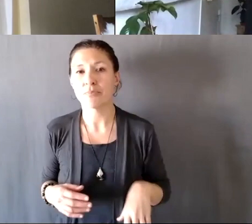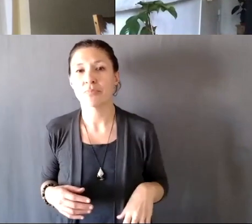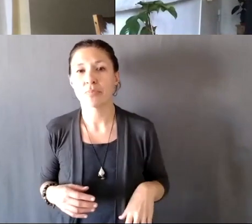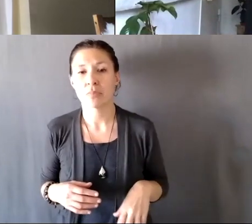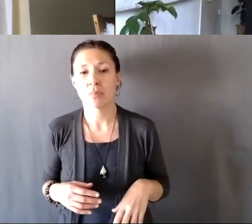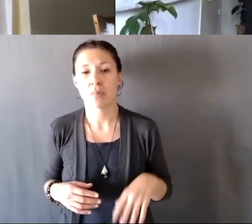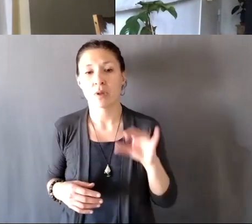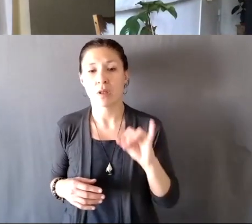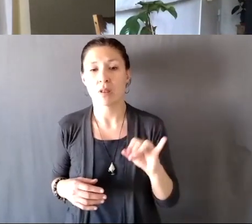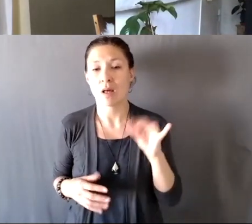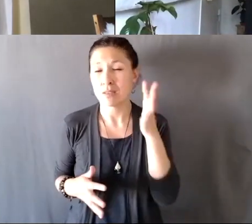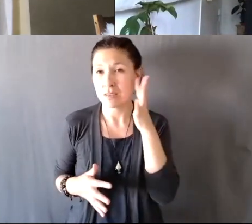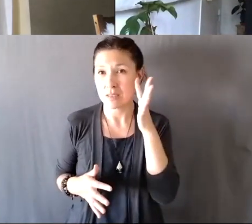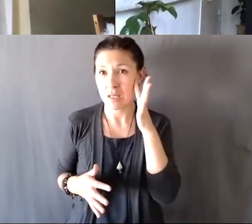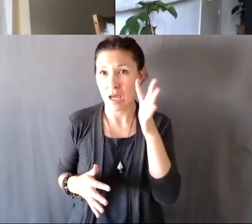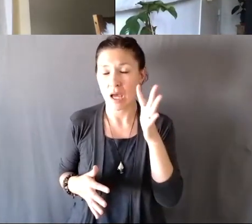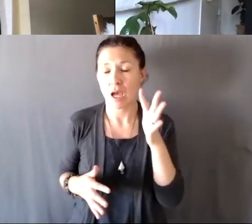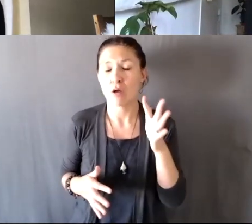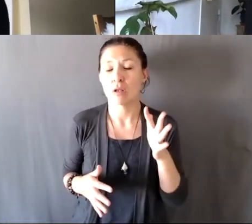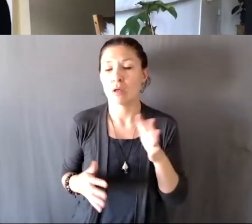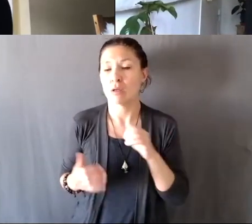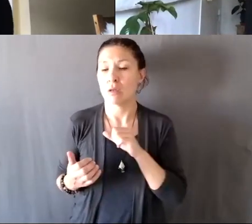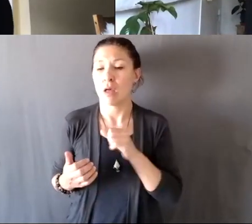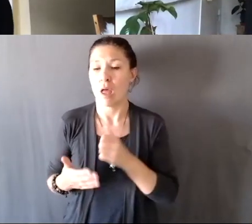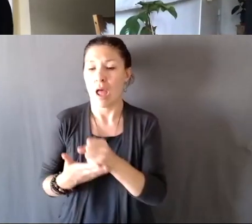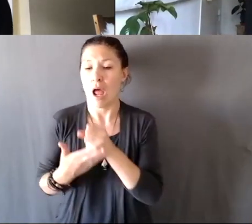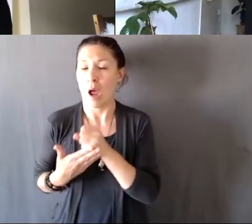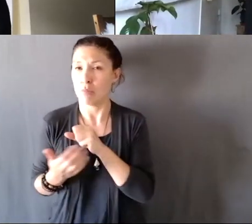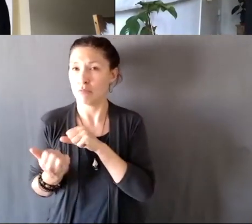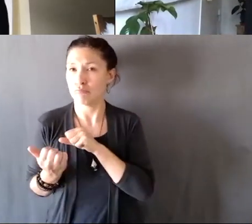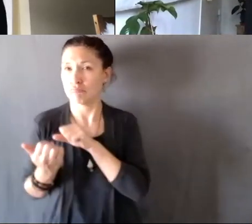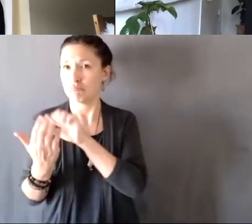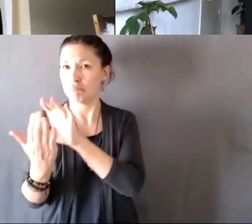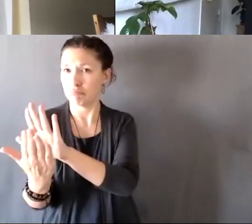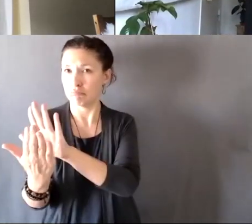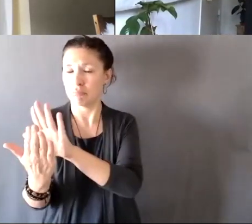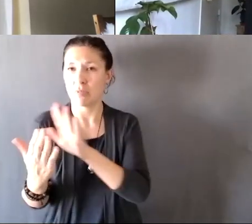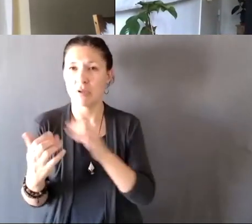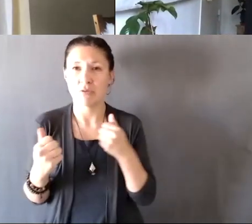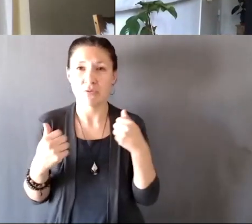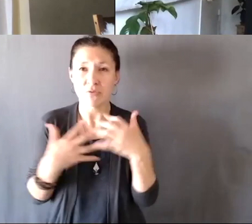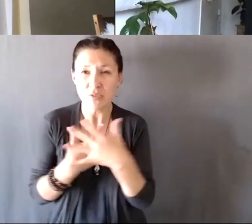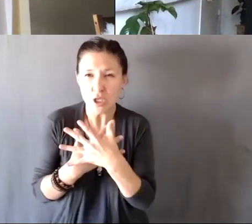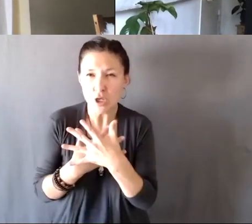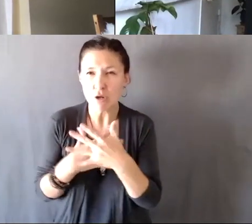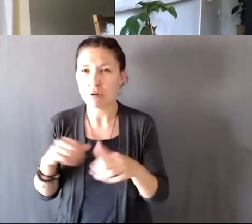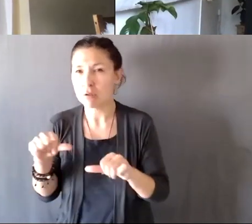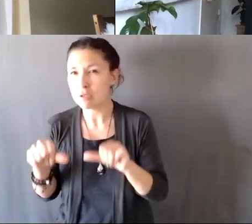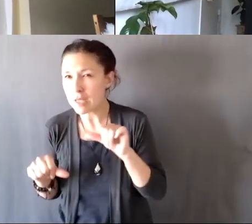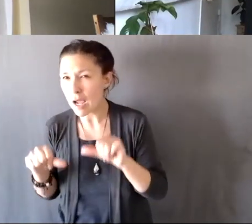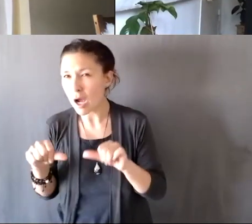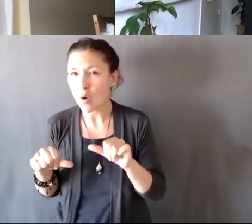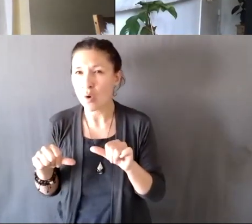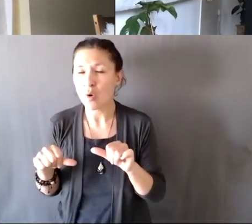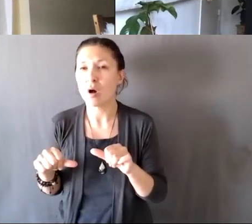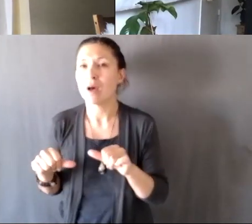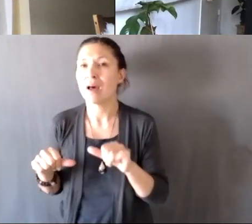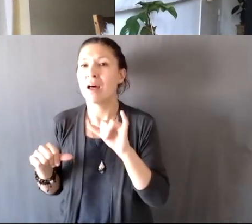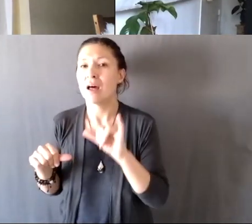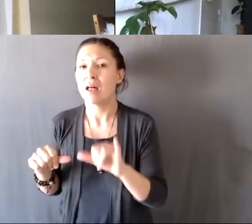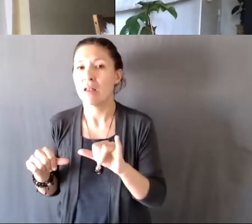our fear, our self-doubt, and then we turn this fear and